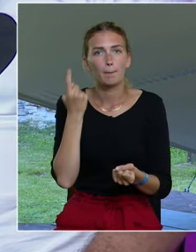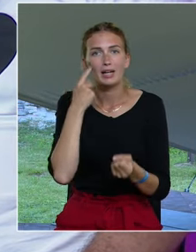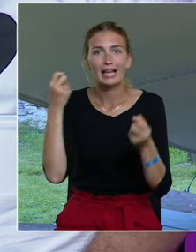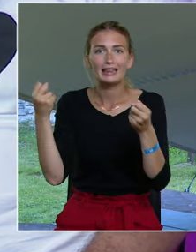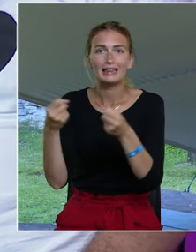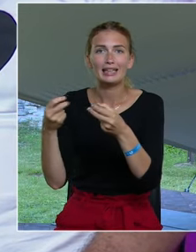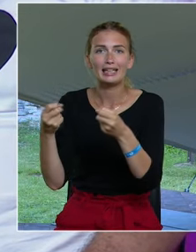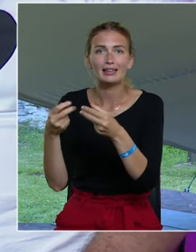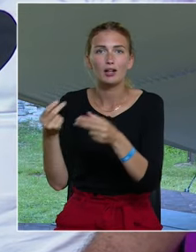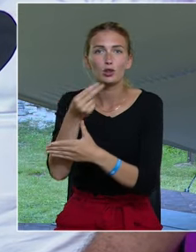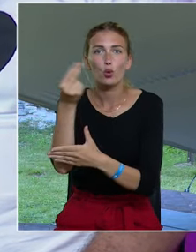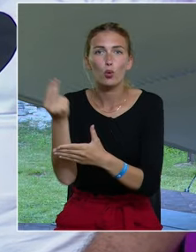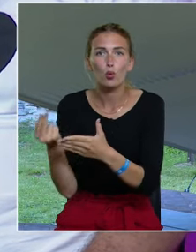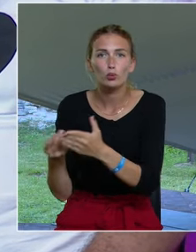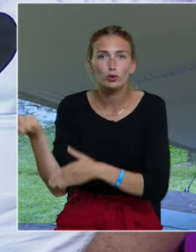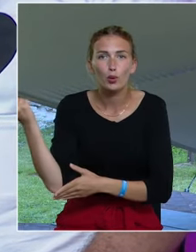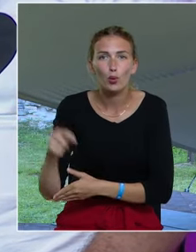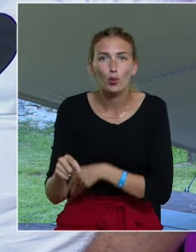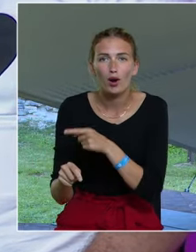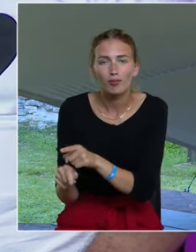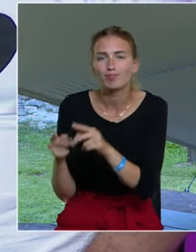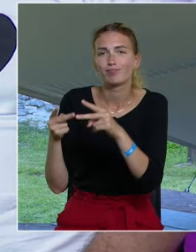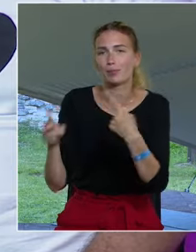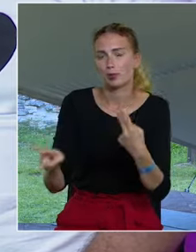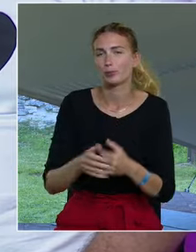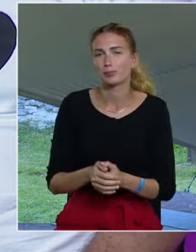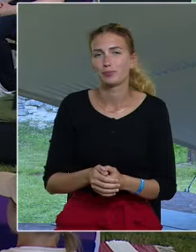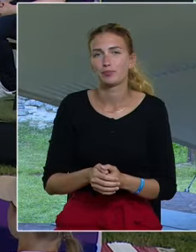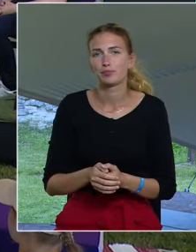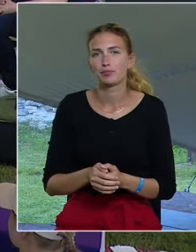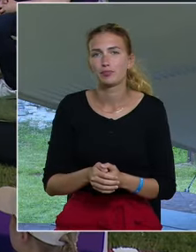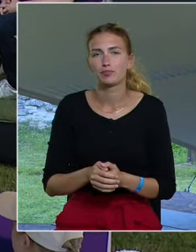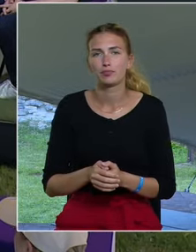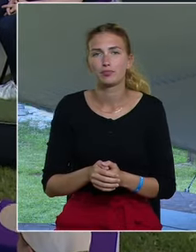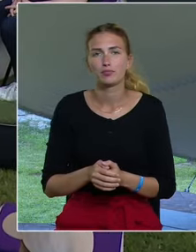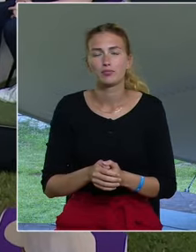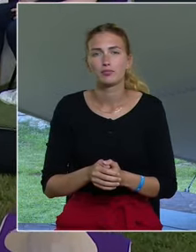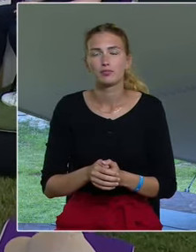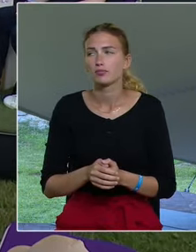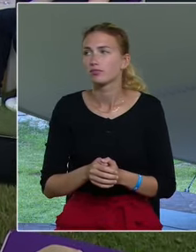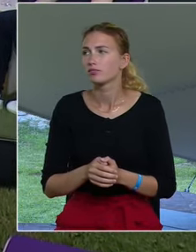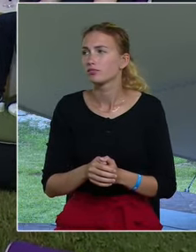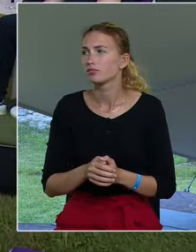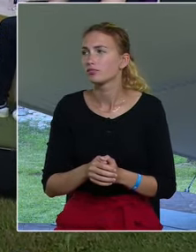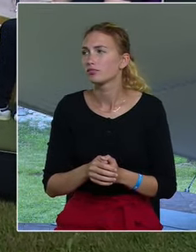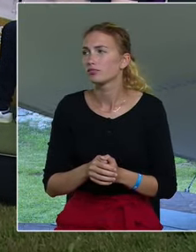art. Yeah. That's it. Mm. How big of a tech barrier there is for a, let's say,